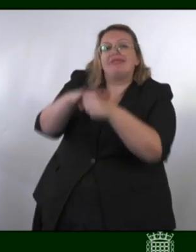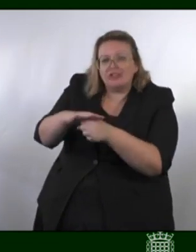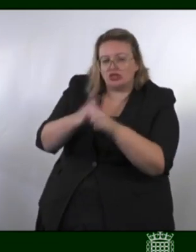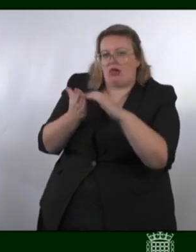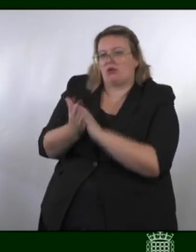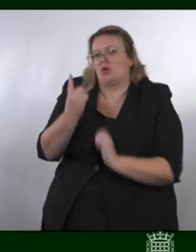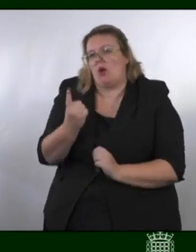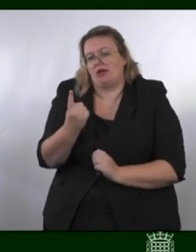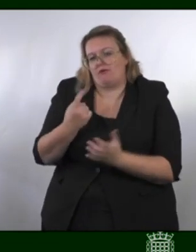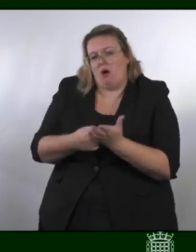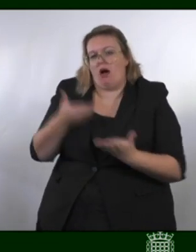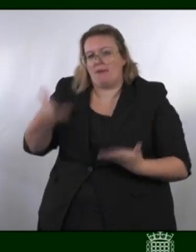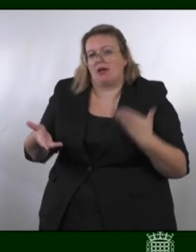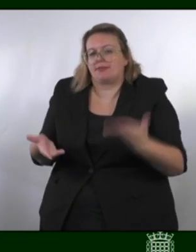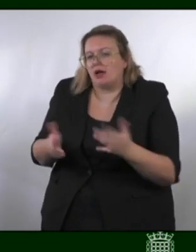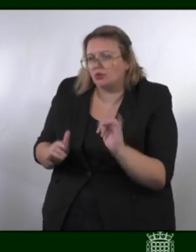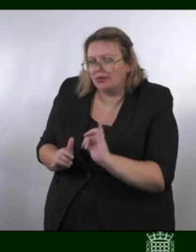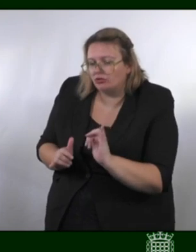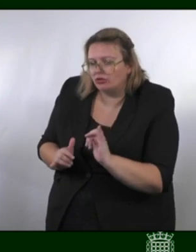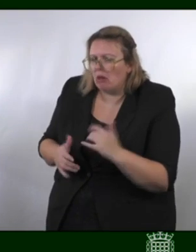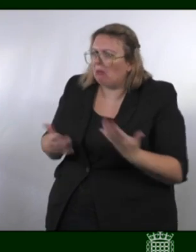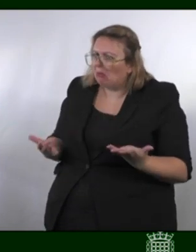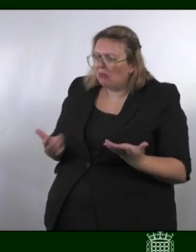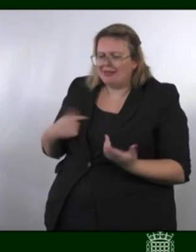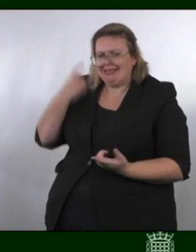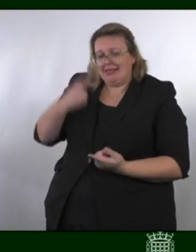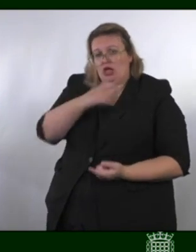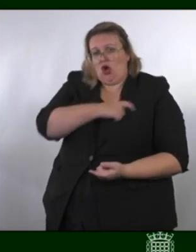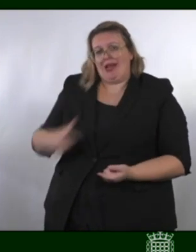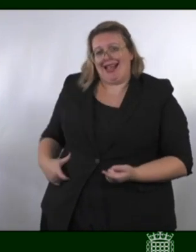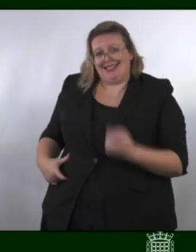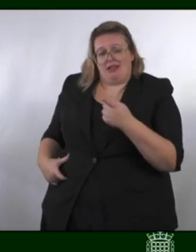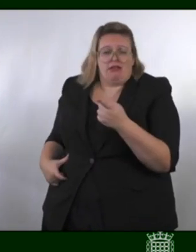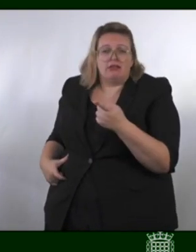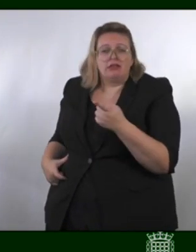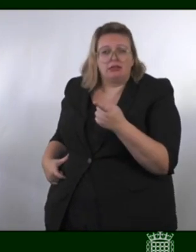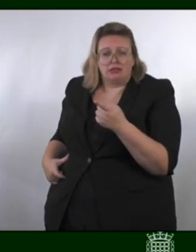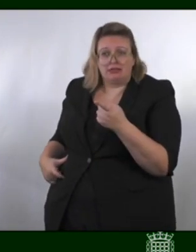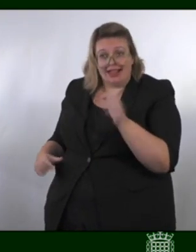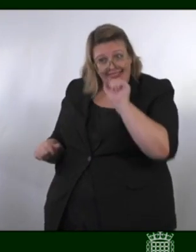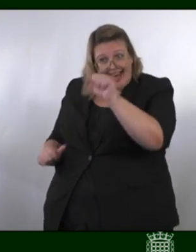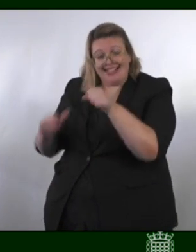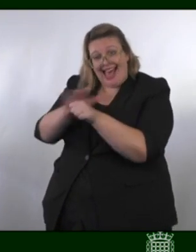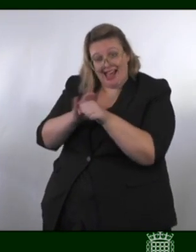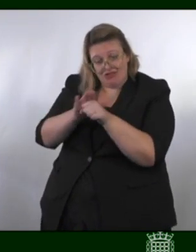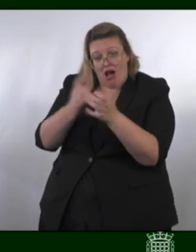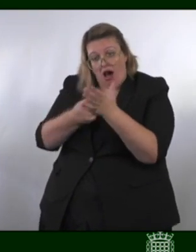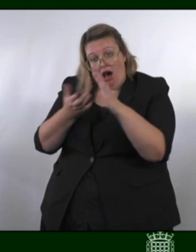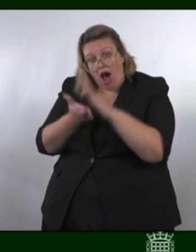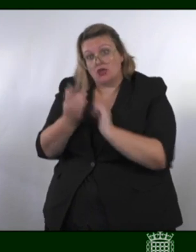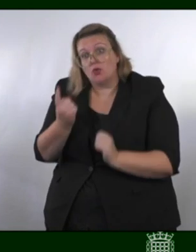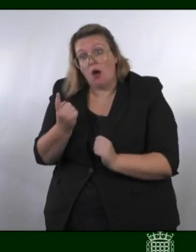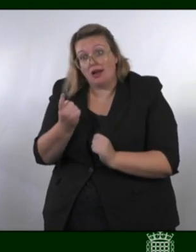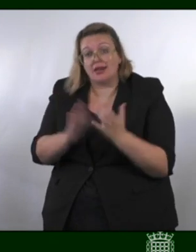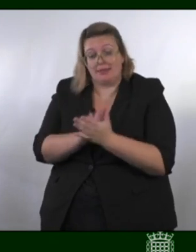Speaker in the chamber, in an area like Doncaster, if they get the R below 1, will they be able to